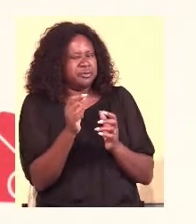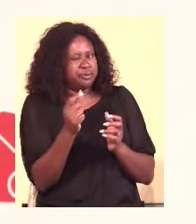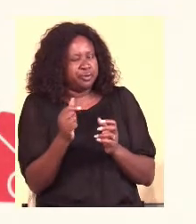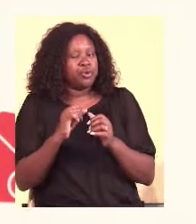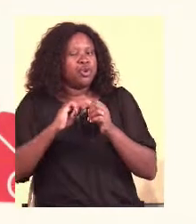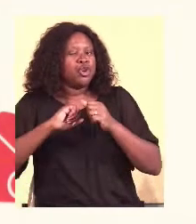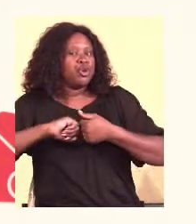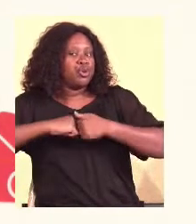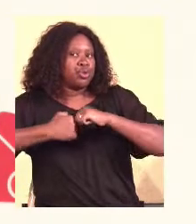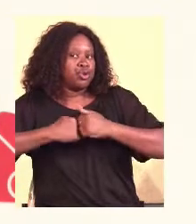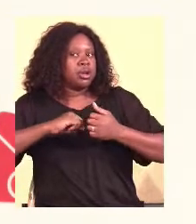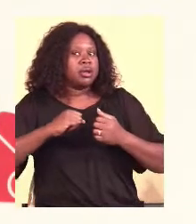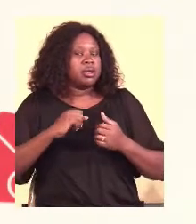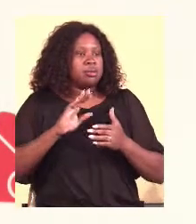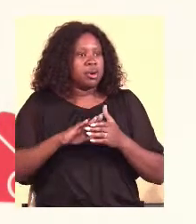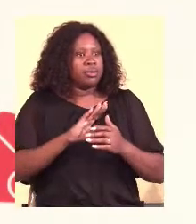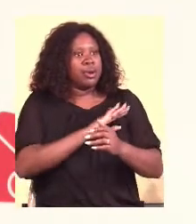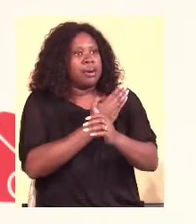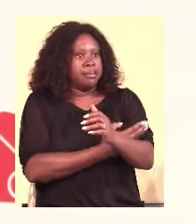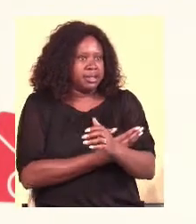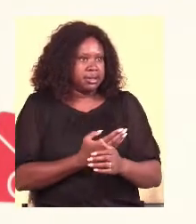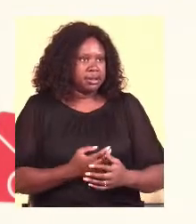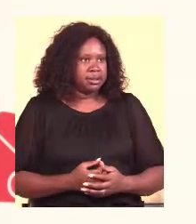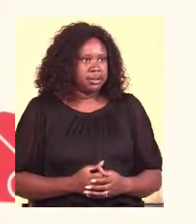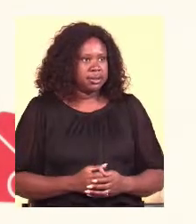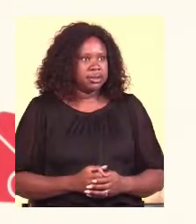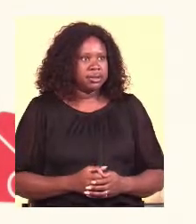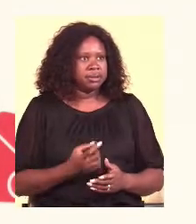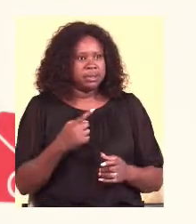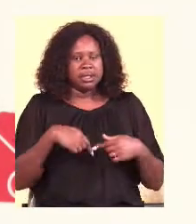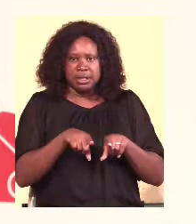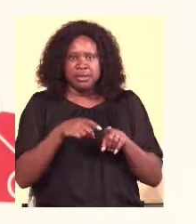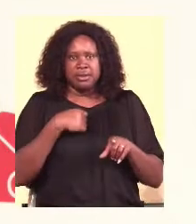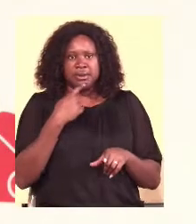the challenge of capacity. But as I said,